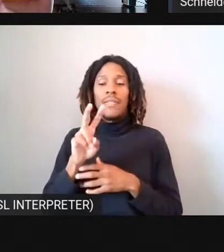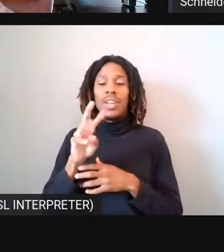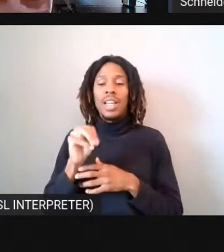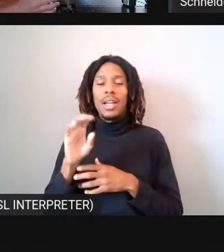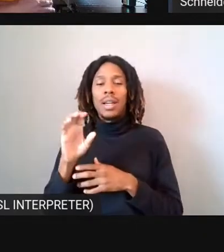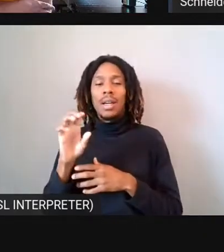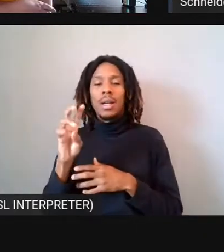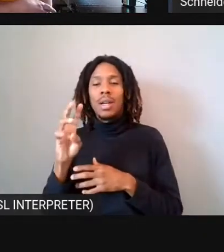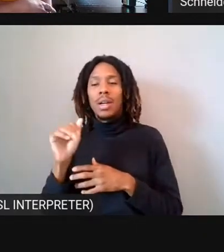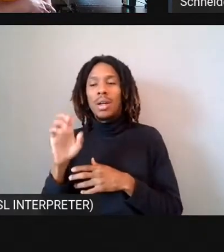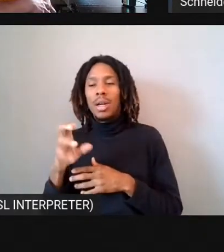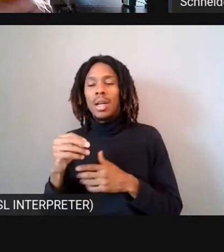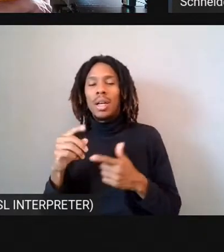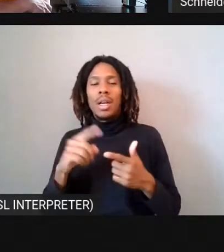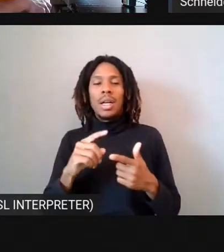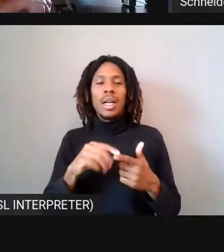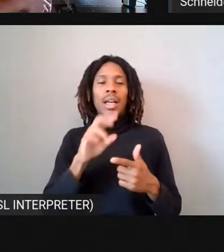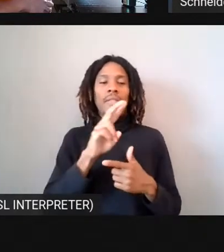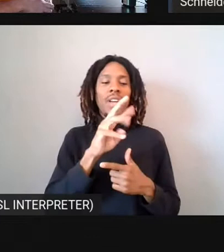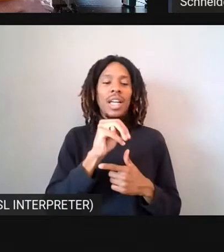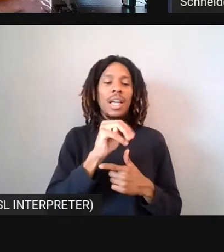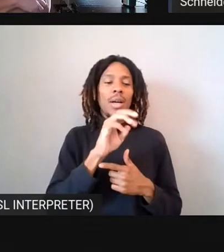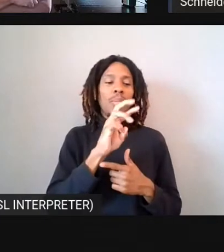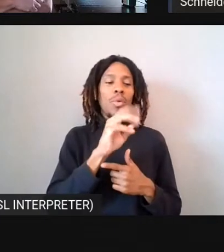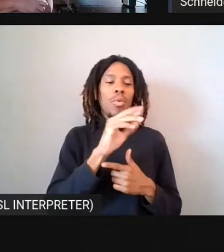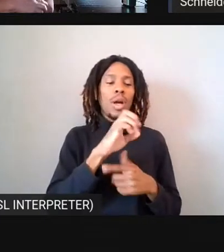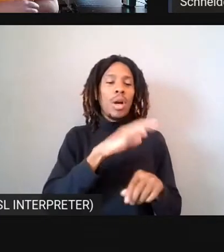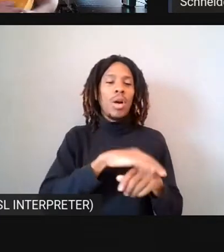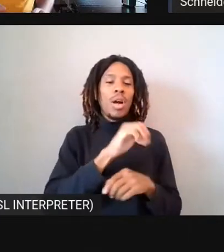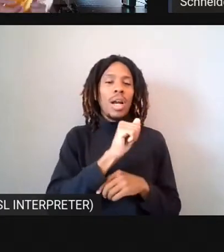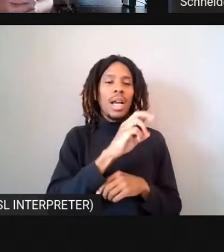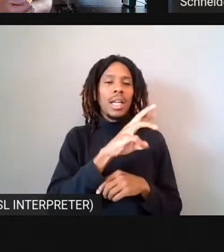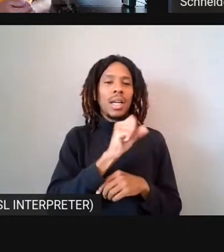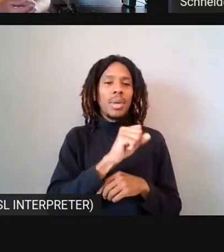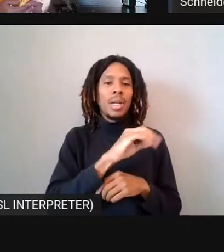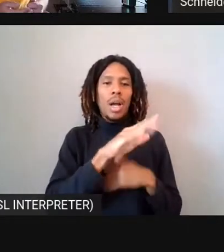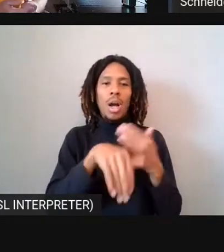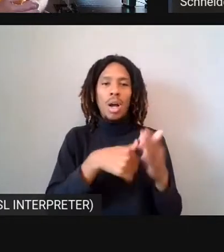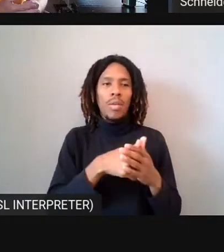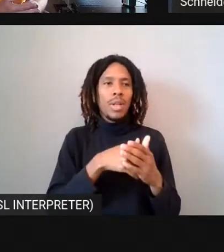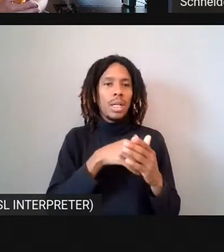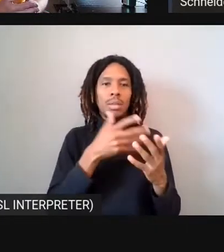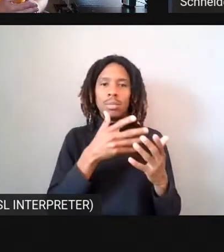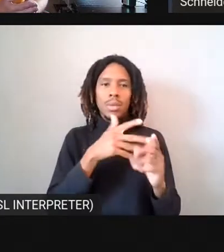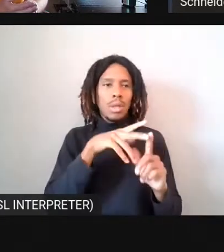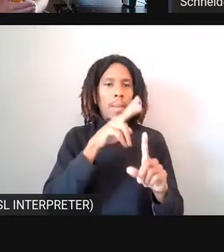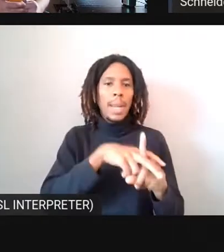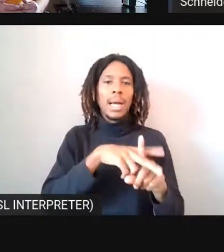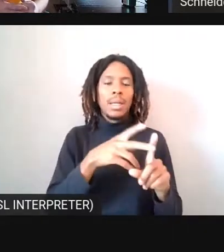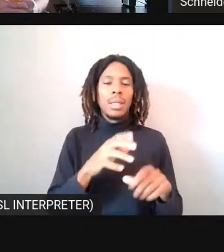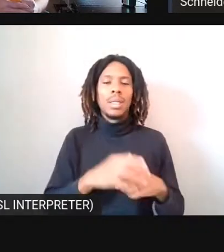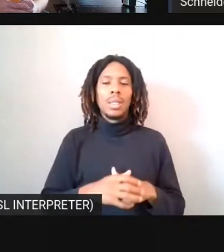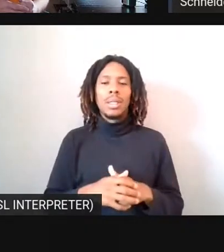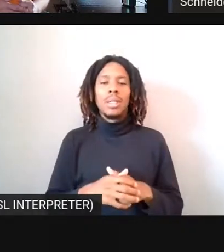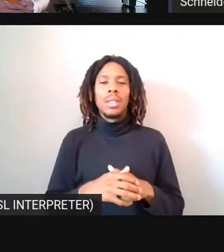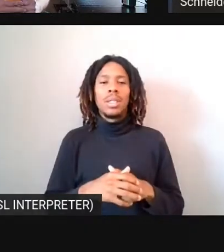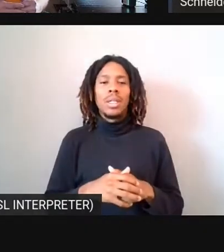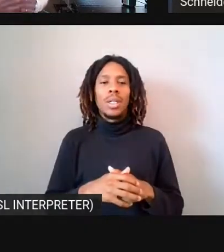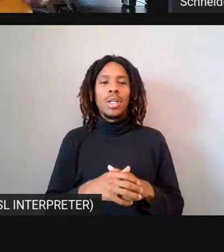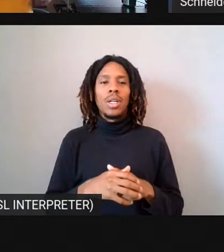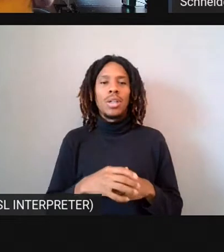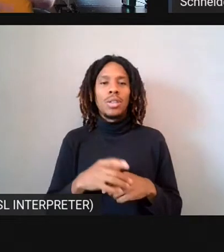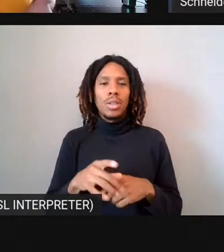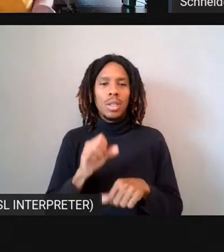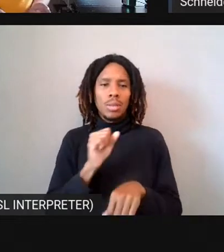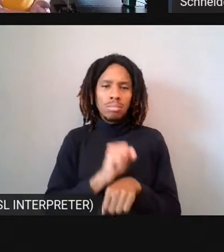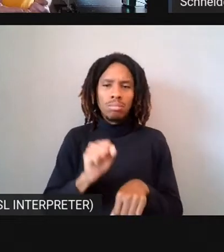about VMware on AWS, all that still applies. So the time that they've put into